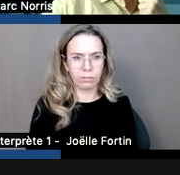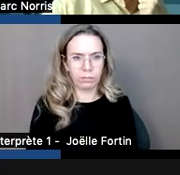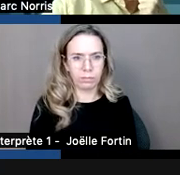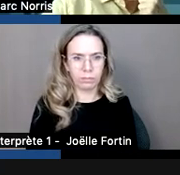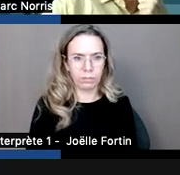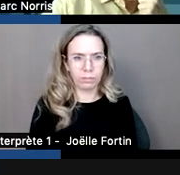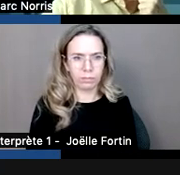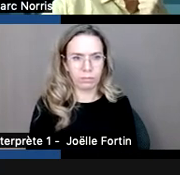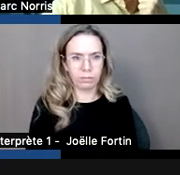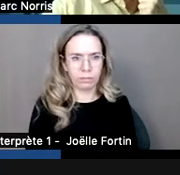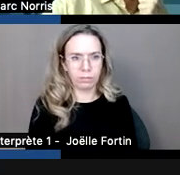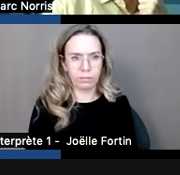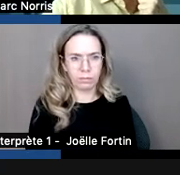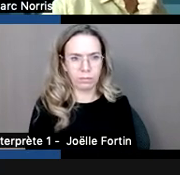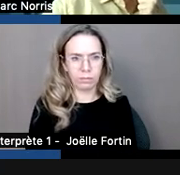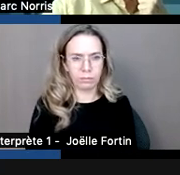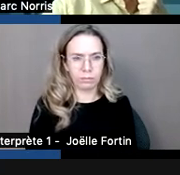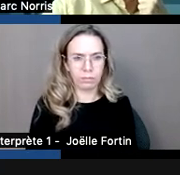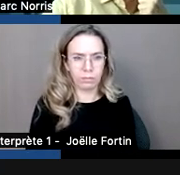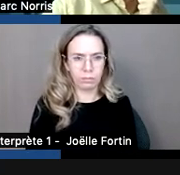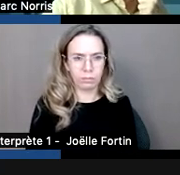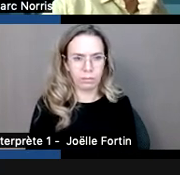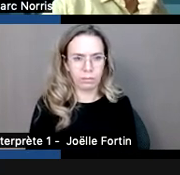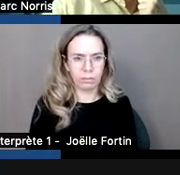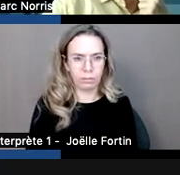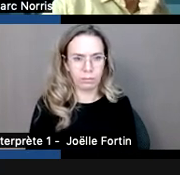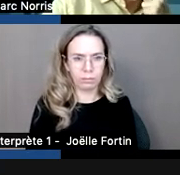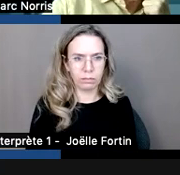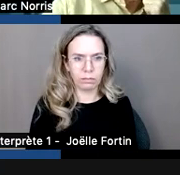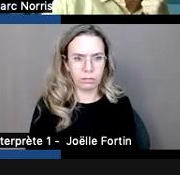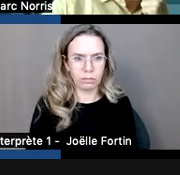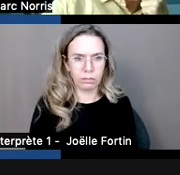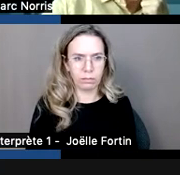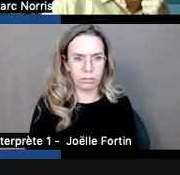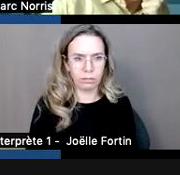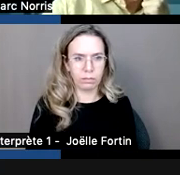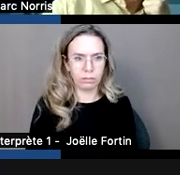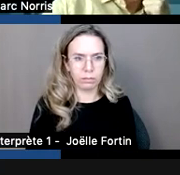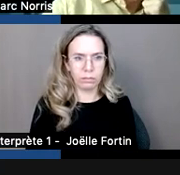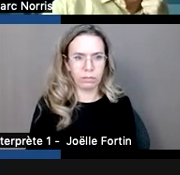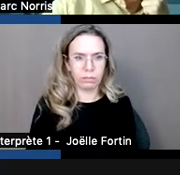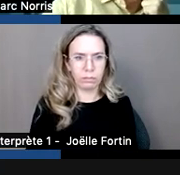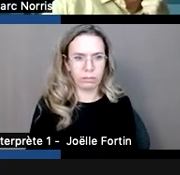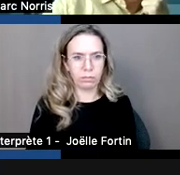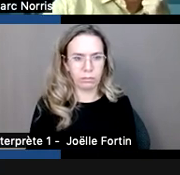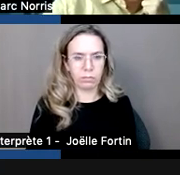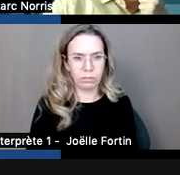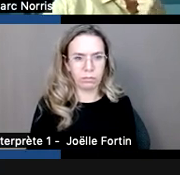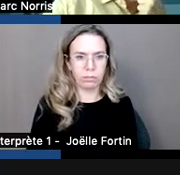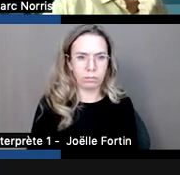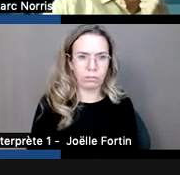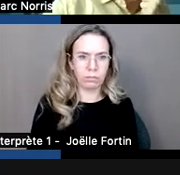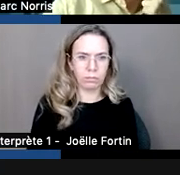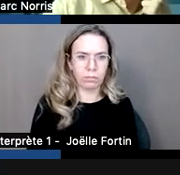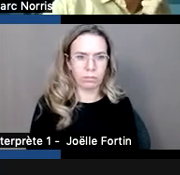They have learned, and we have trained them, that the only way they can meet those